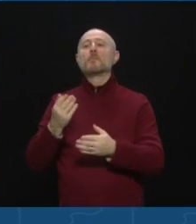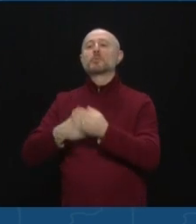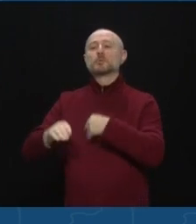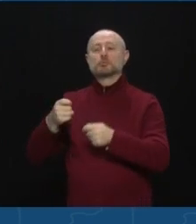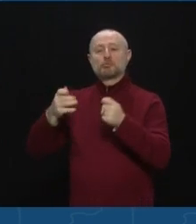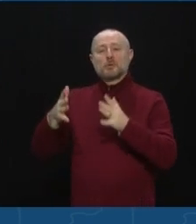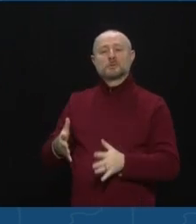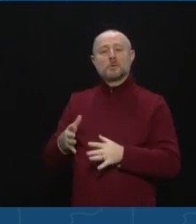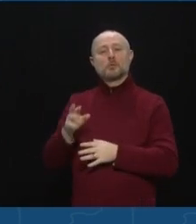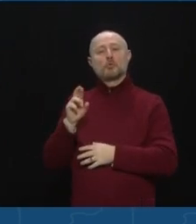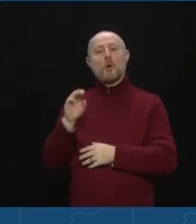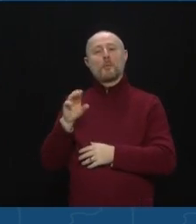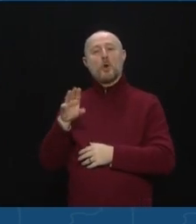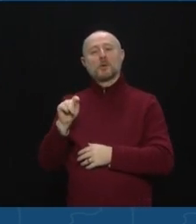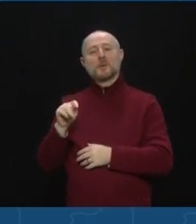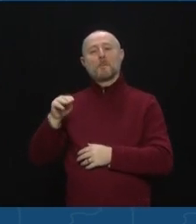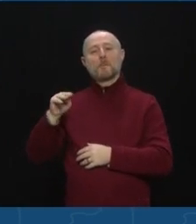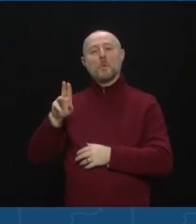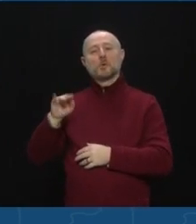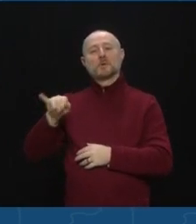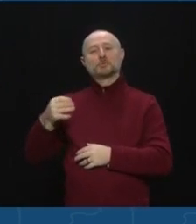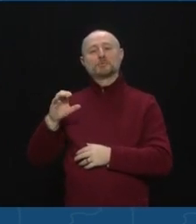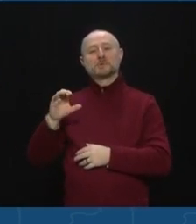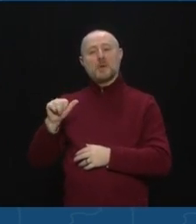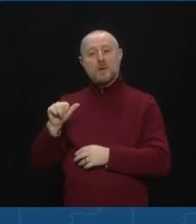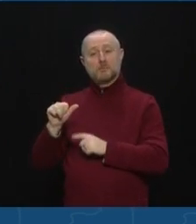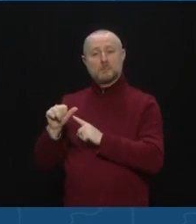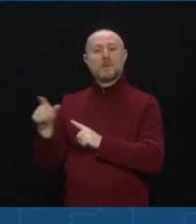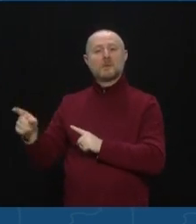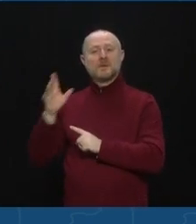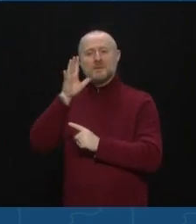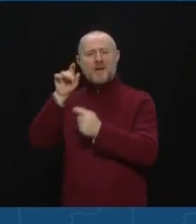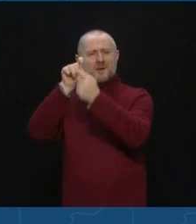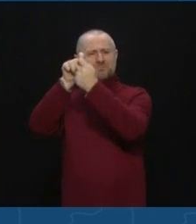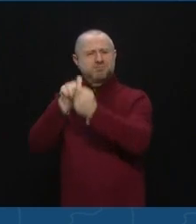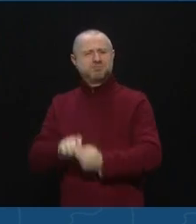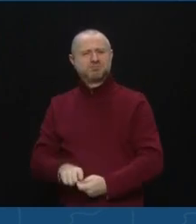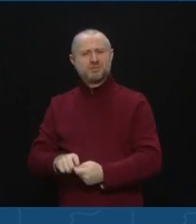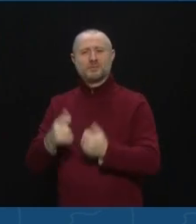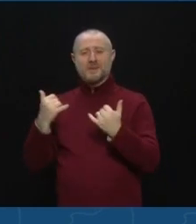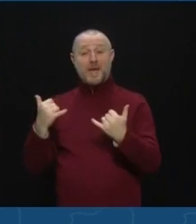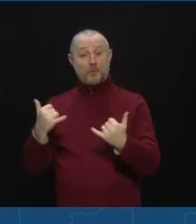Mojica, who will go even deeper on the numbers and our current financial position later today. Thank you, New Yorkers.